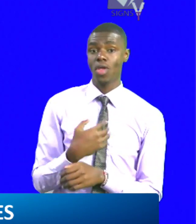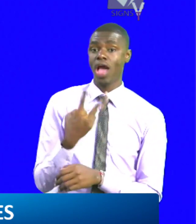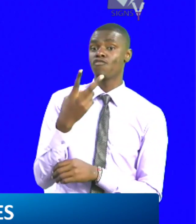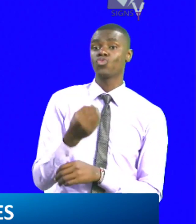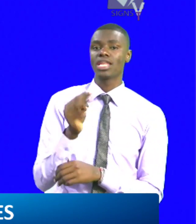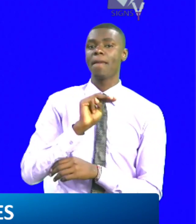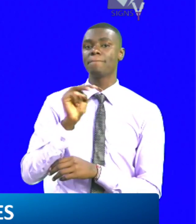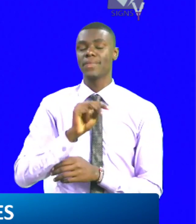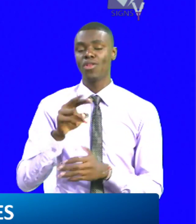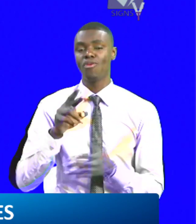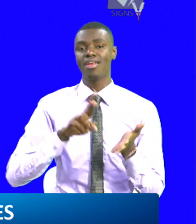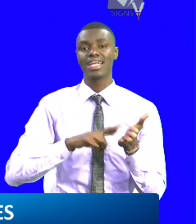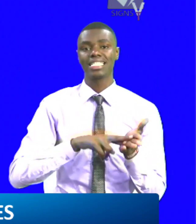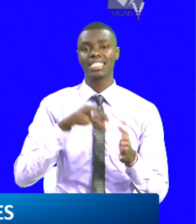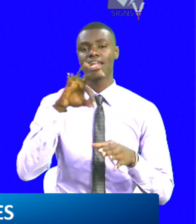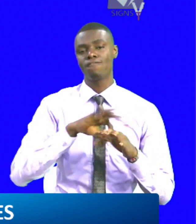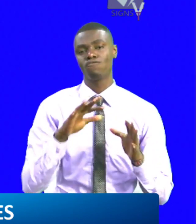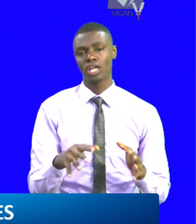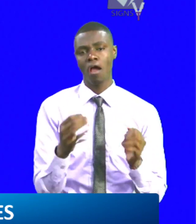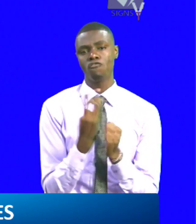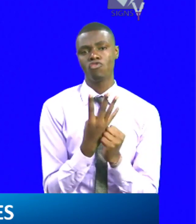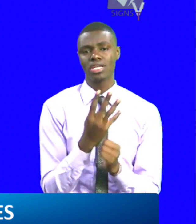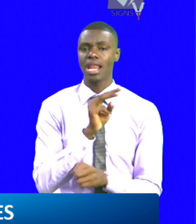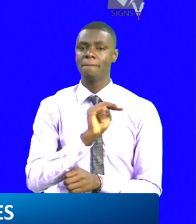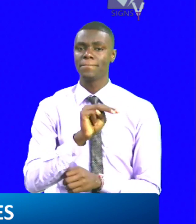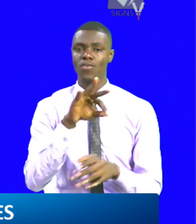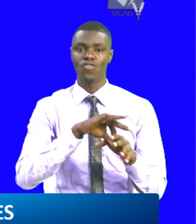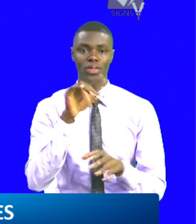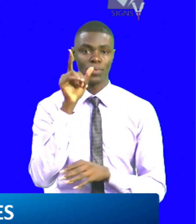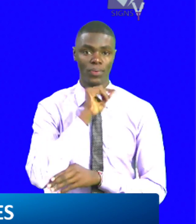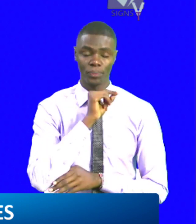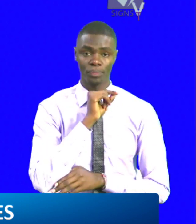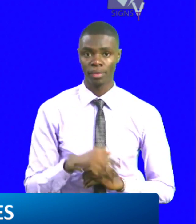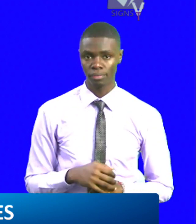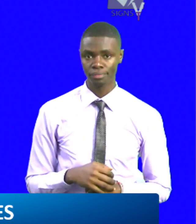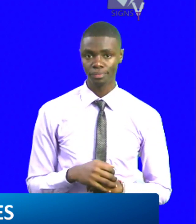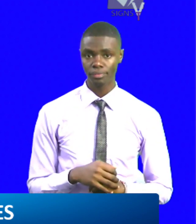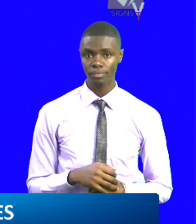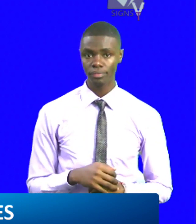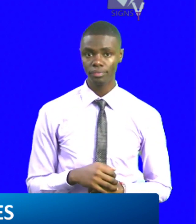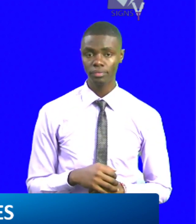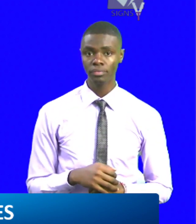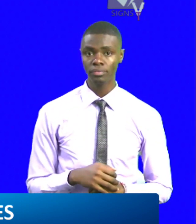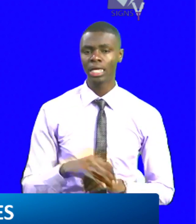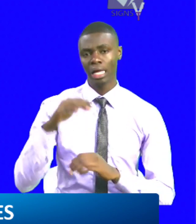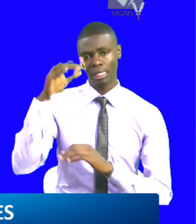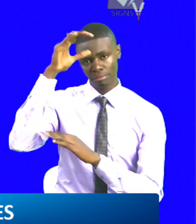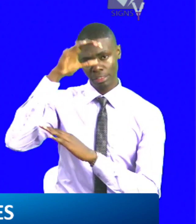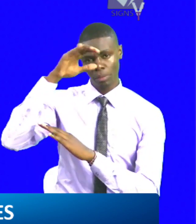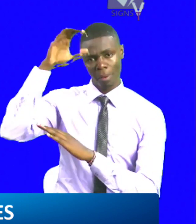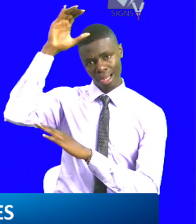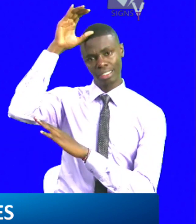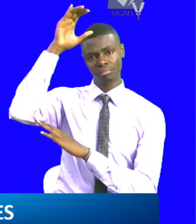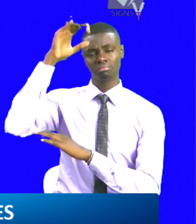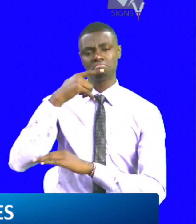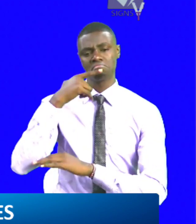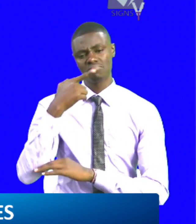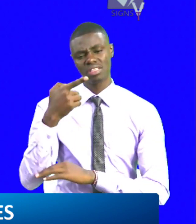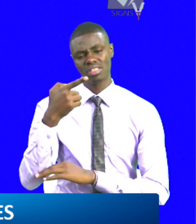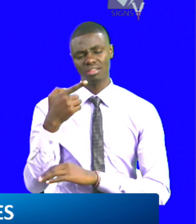Mko tayari kuweka sahihi? You say we have 20 million registered voters. Yes. About 14